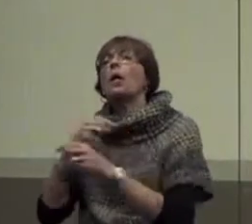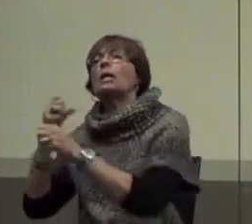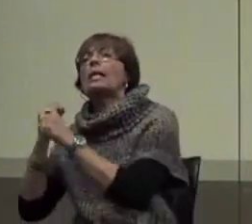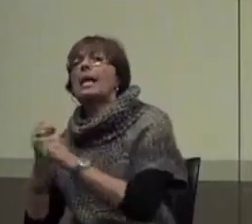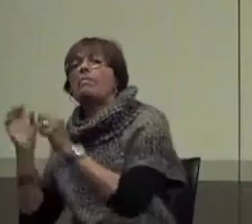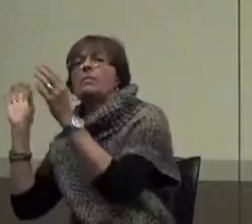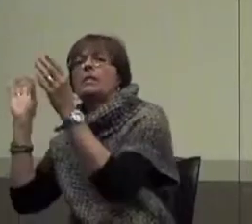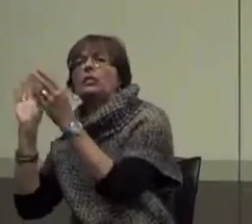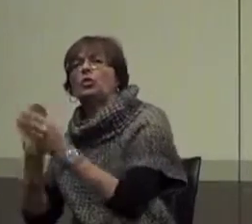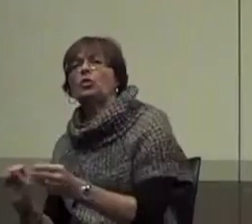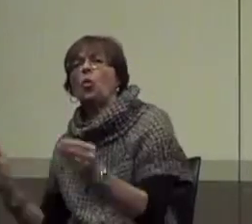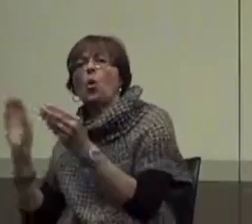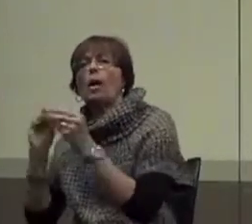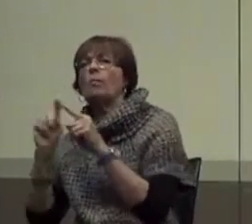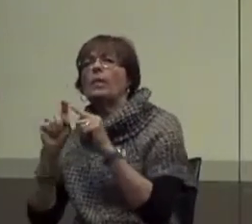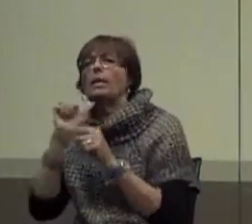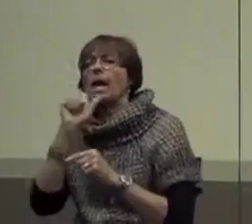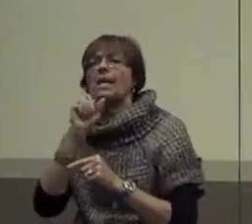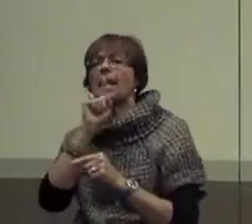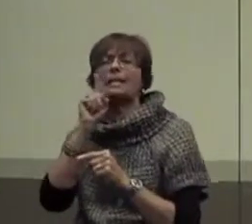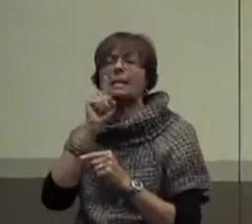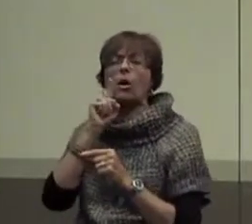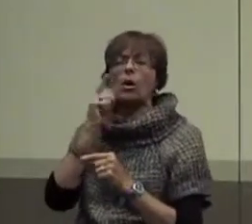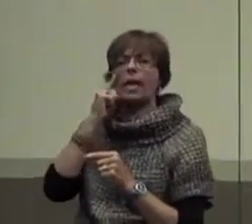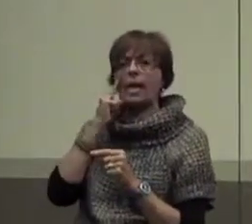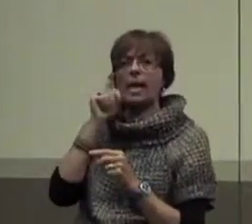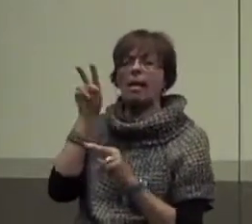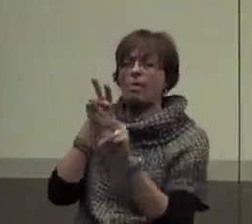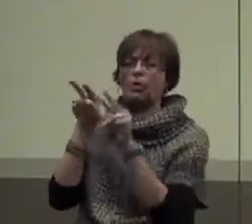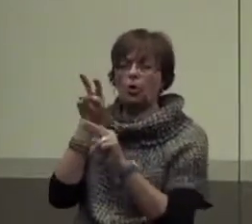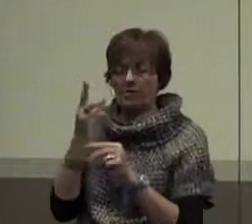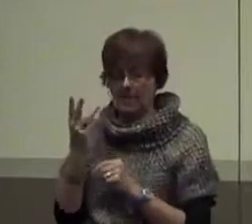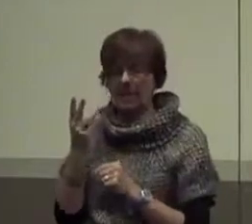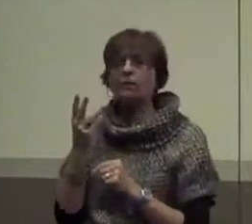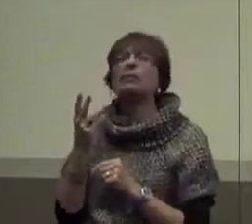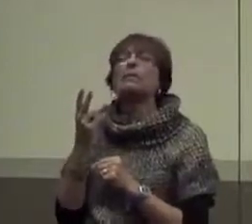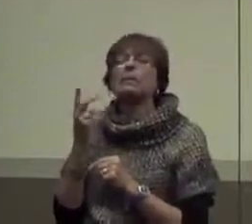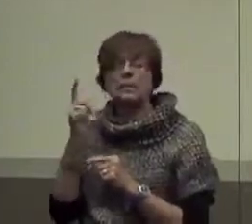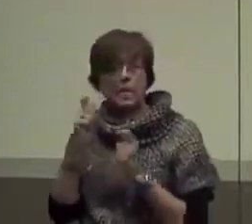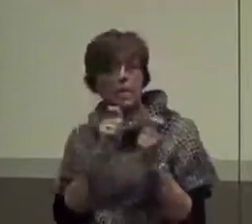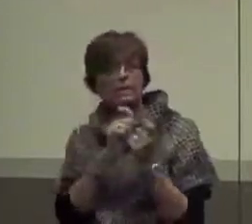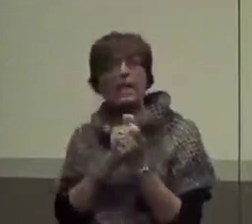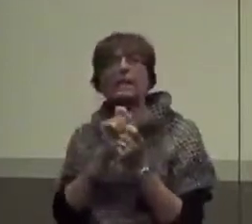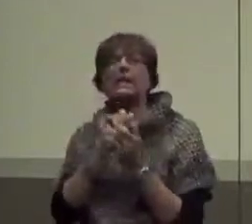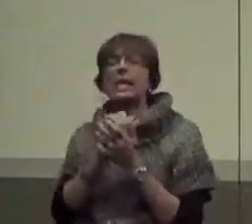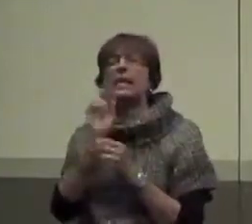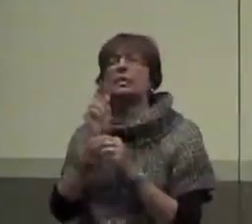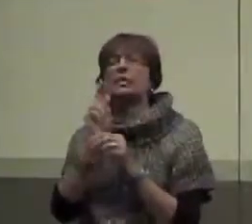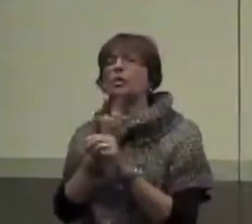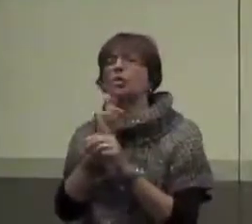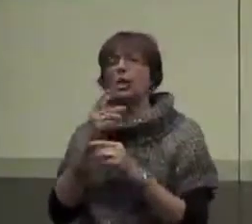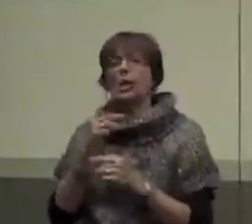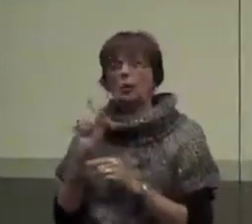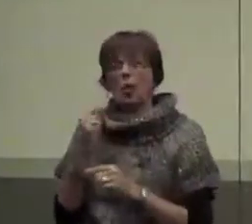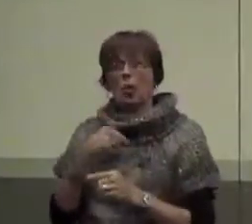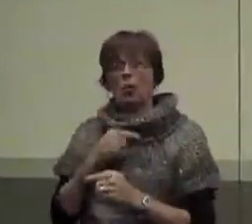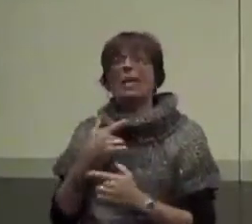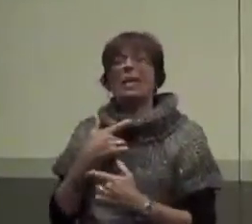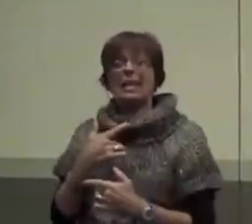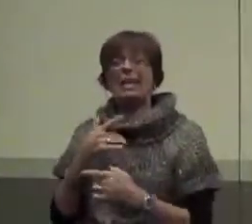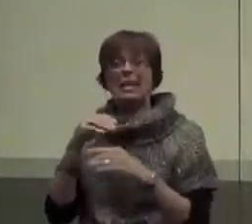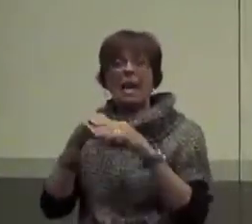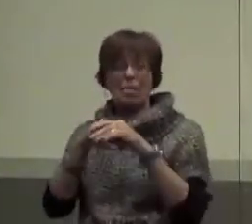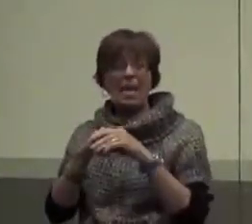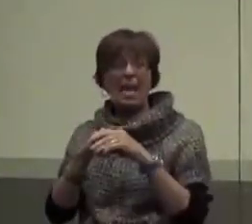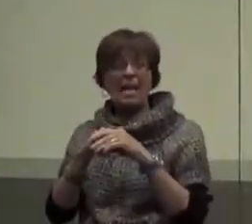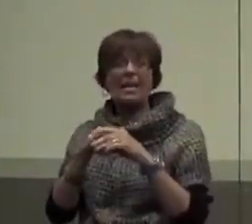but we won't necessarily have observed. Yep, exactly. And so that's usually where we come in anyway, right? And so that's where we're going to